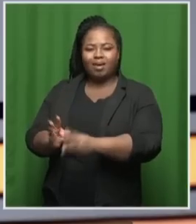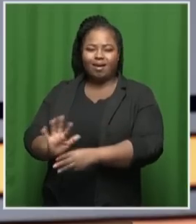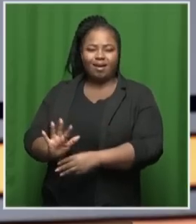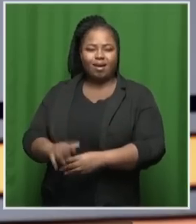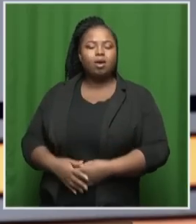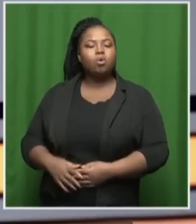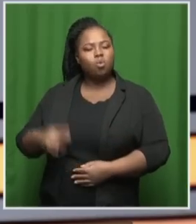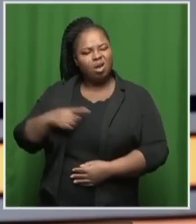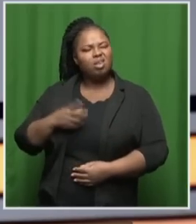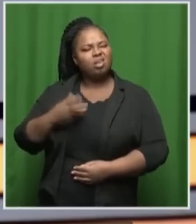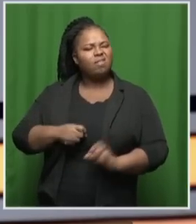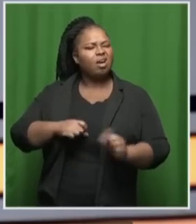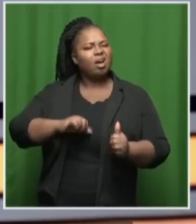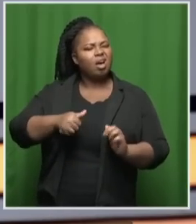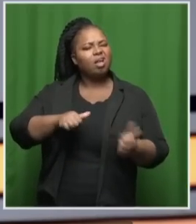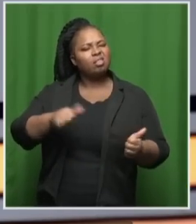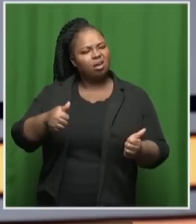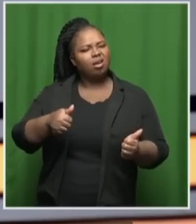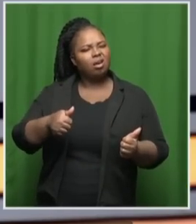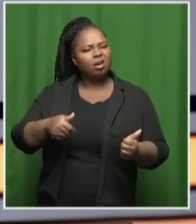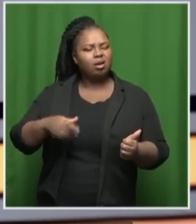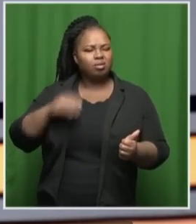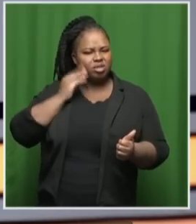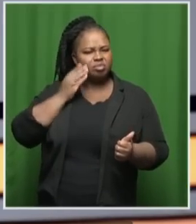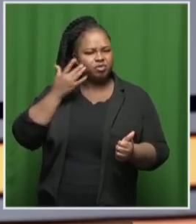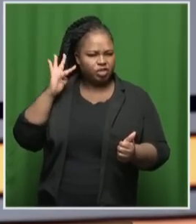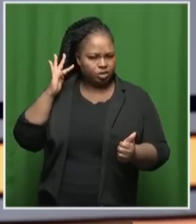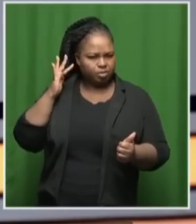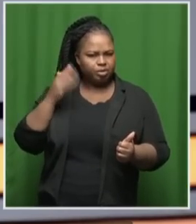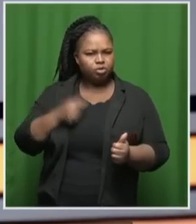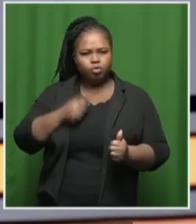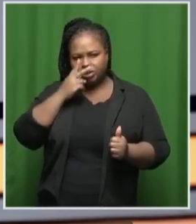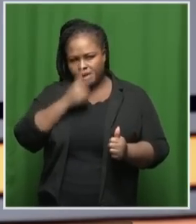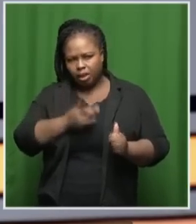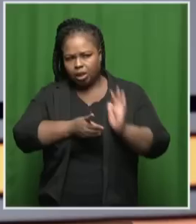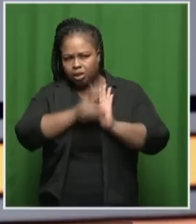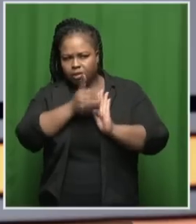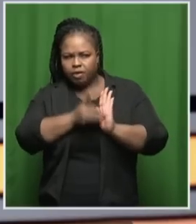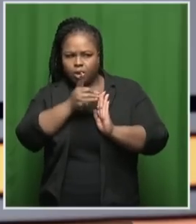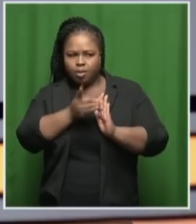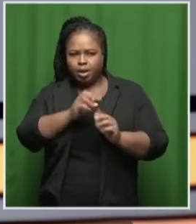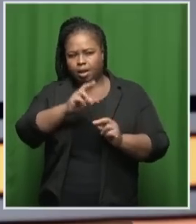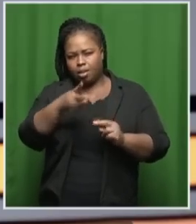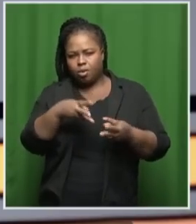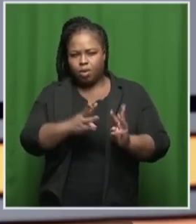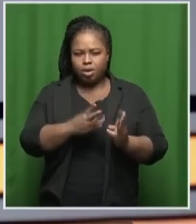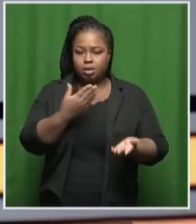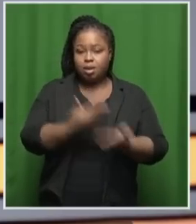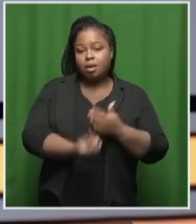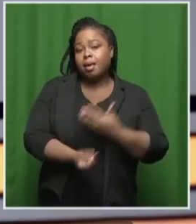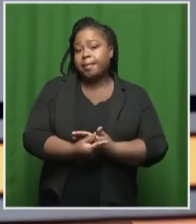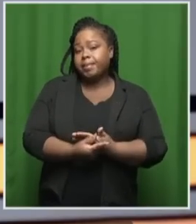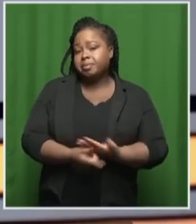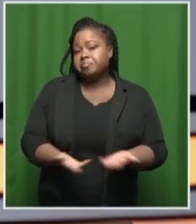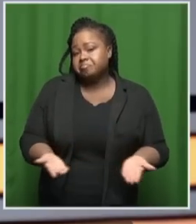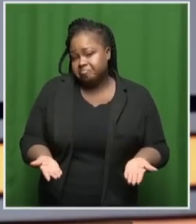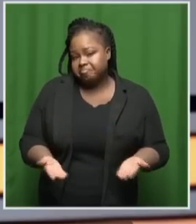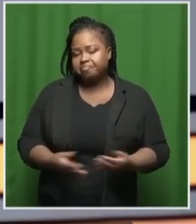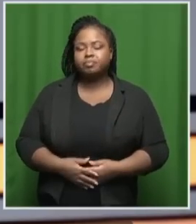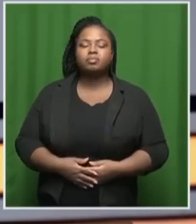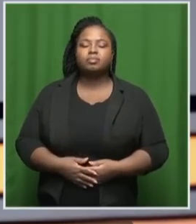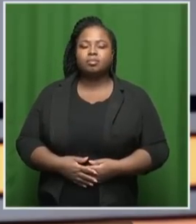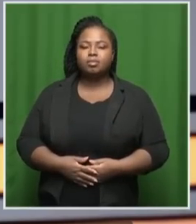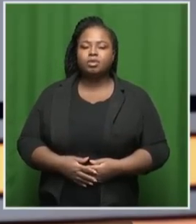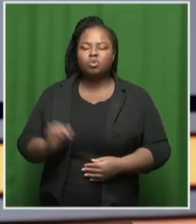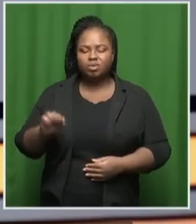scenarios which we can locate political developments and to understand what can happen and what is likely to happen.